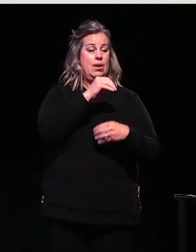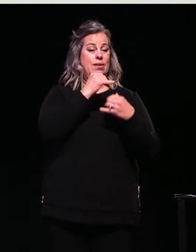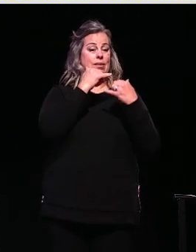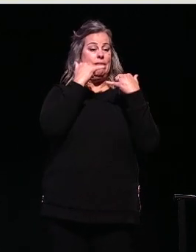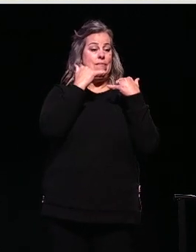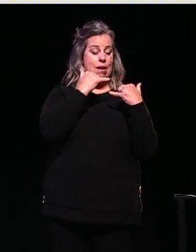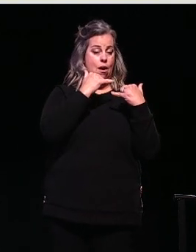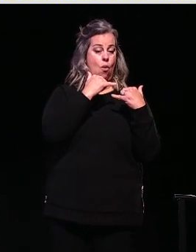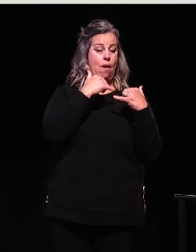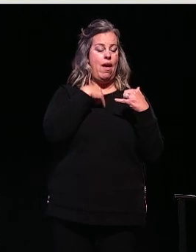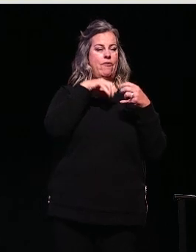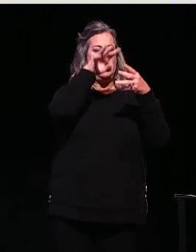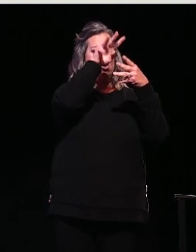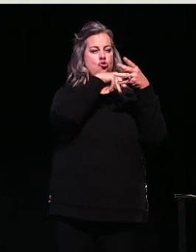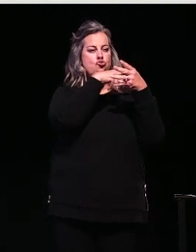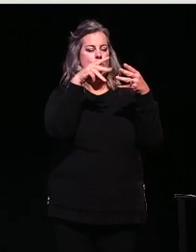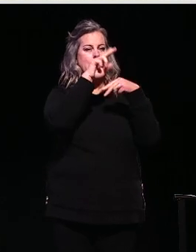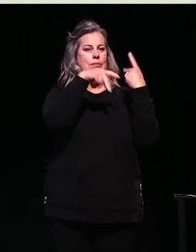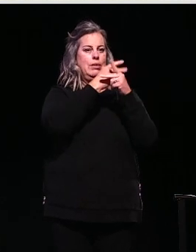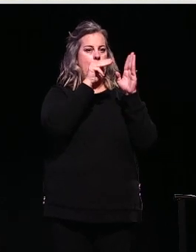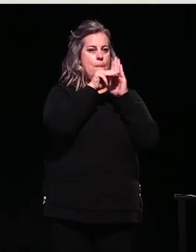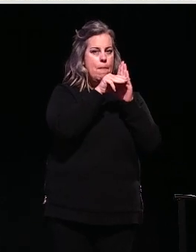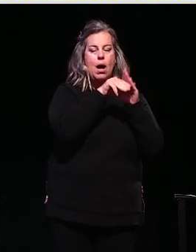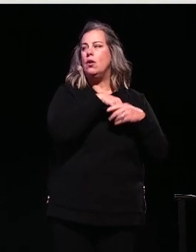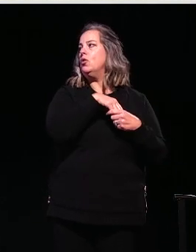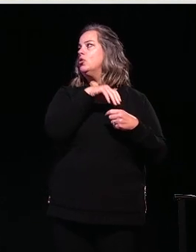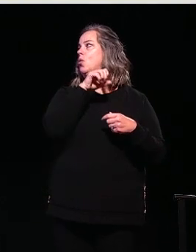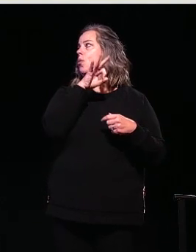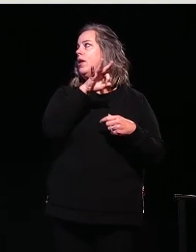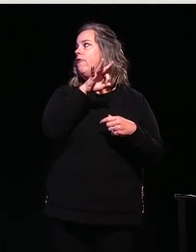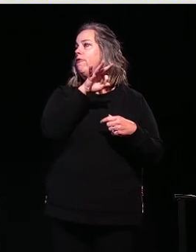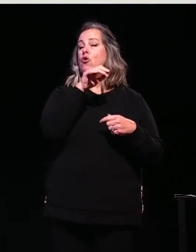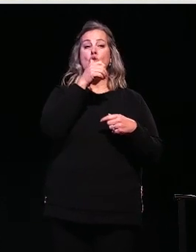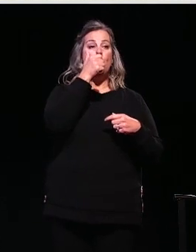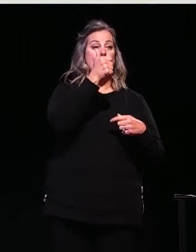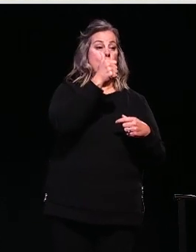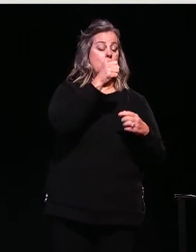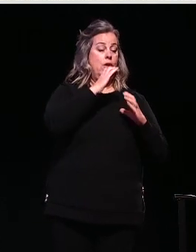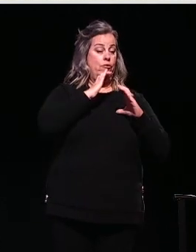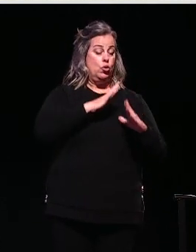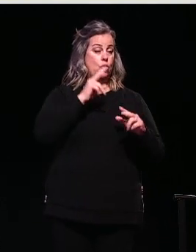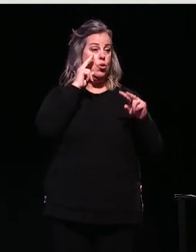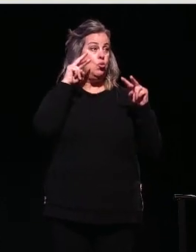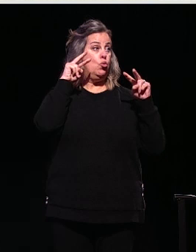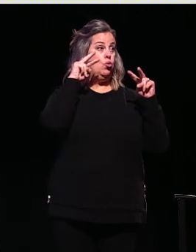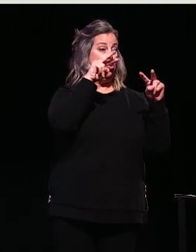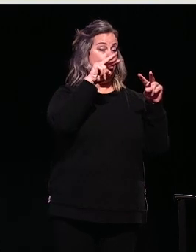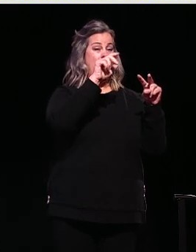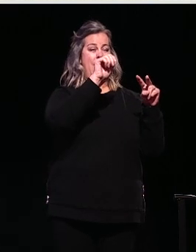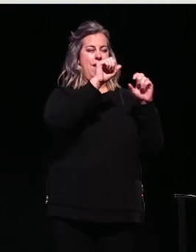gridded models. They rely on ad revenue from what we call the two-penny market. So it's you going on as a consumer, looking at an ad and clicking on their